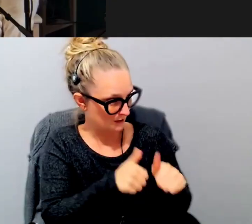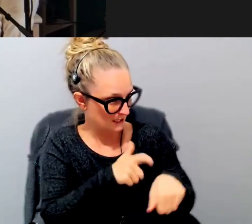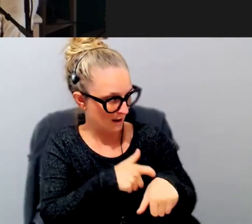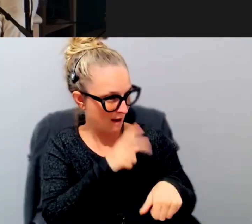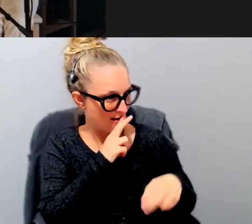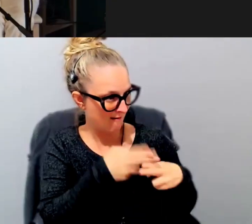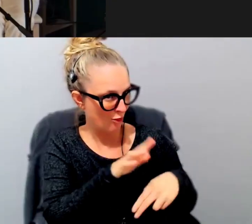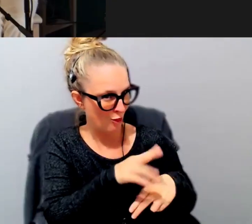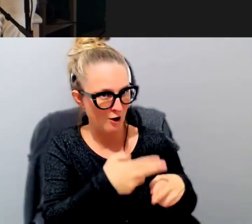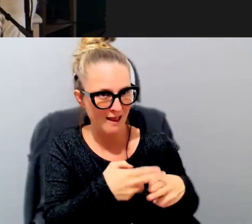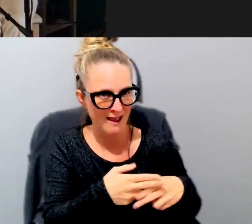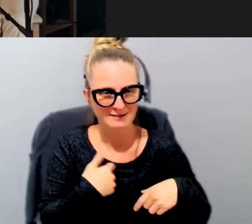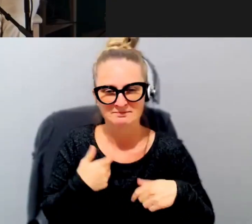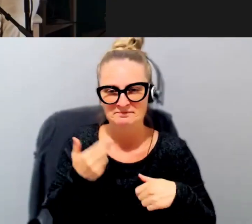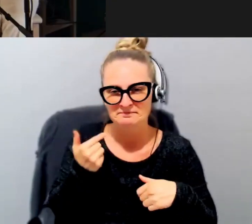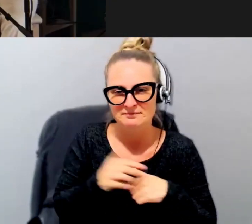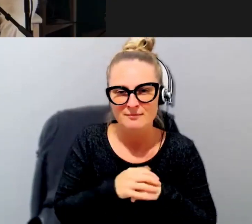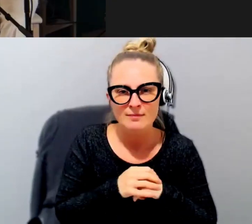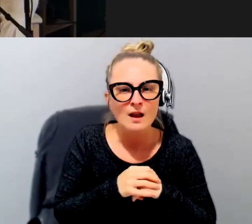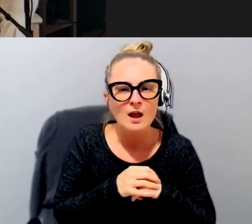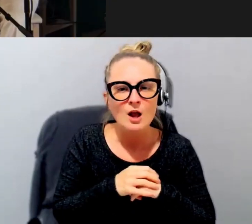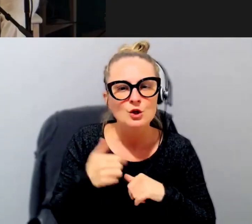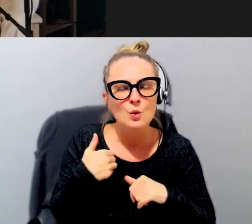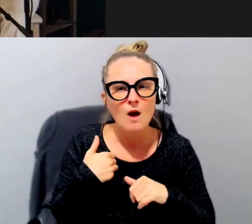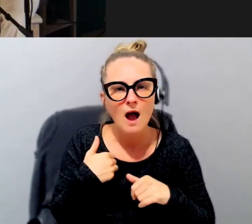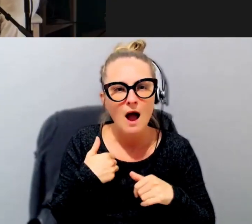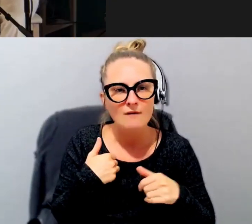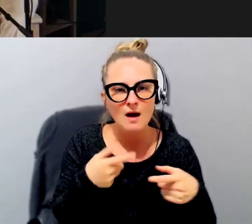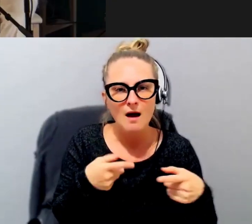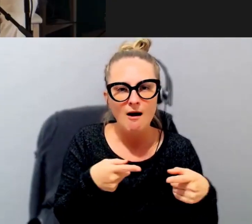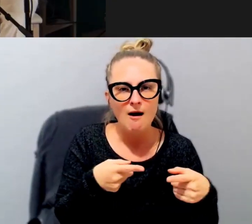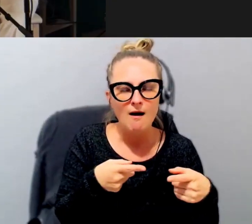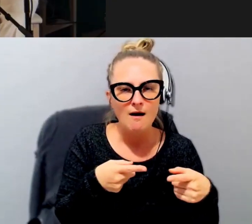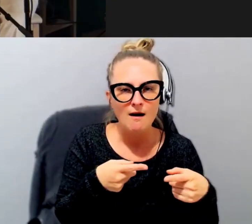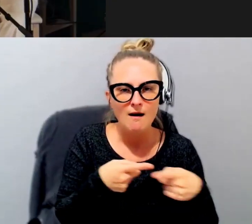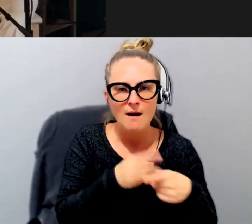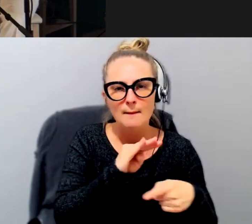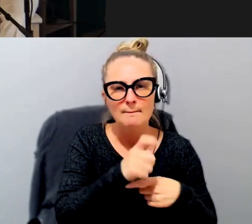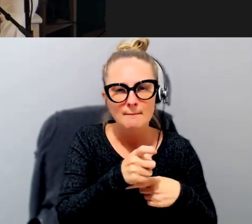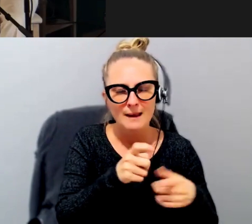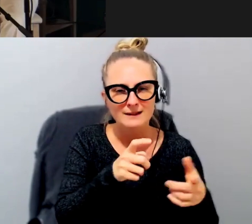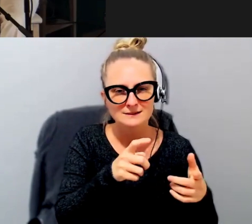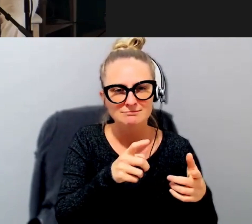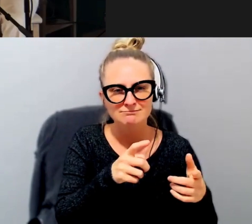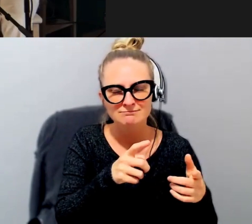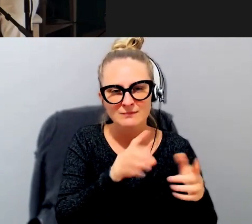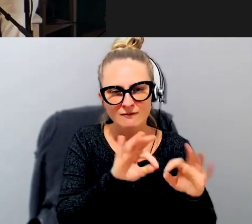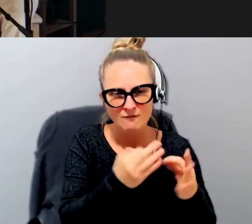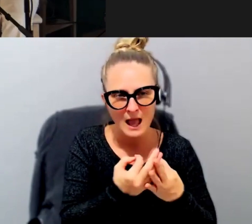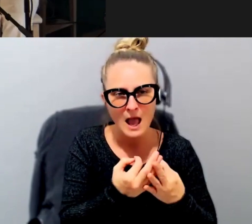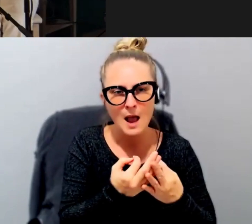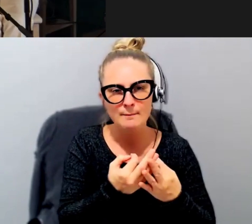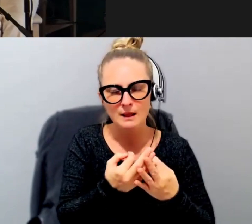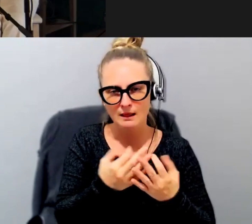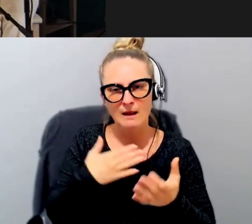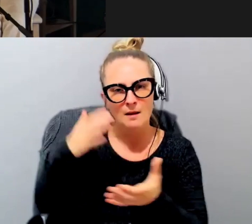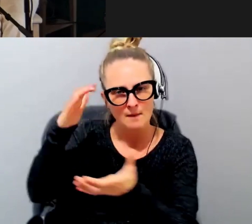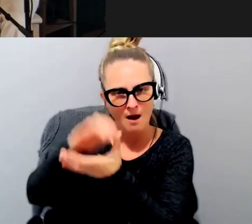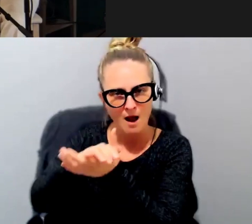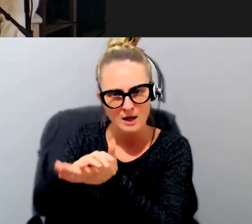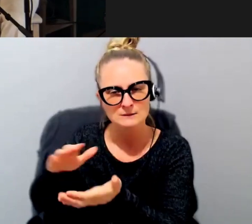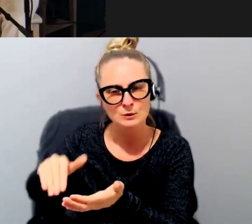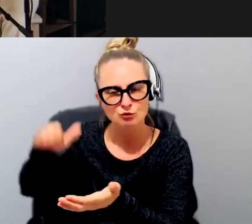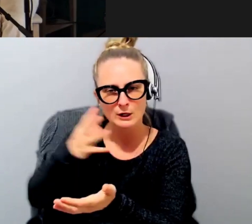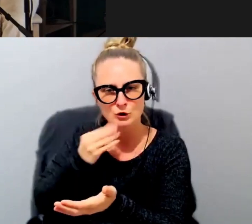comparing families. So you have a mixed family. I do. My husband, I have to pay him now. My husband, Glenn, was raised Jewish. I was